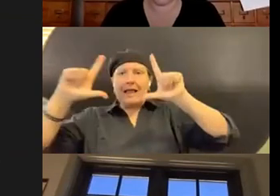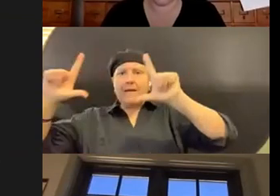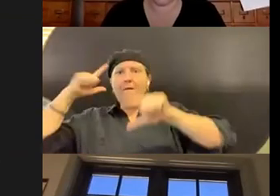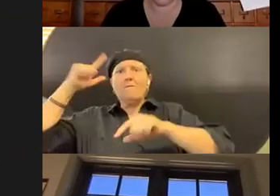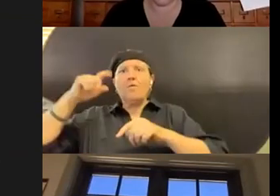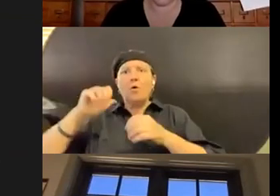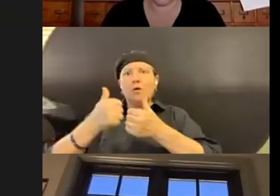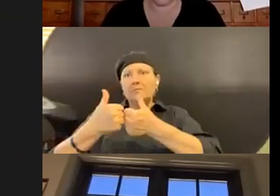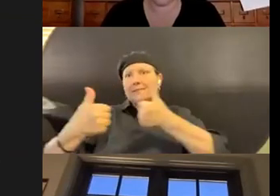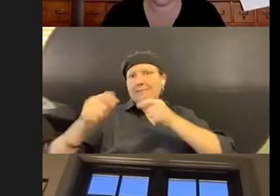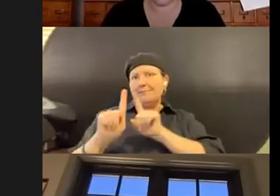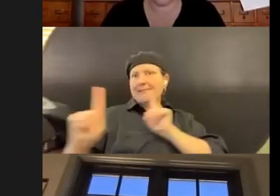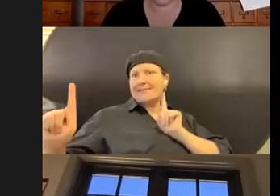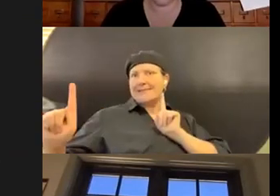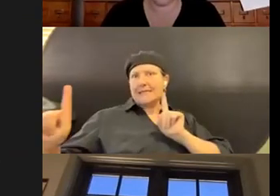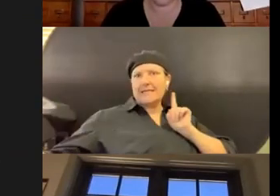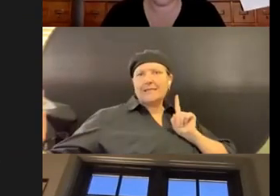distance, to sending